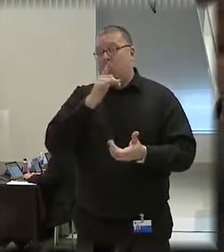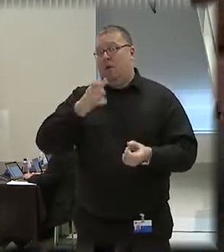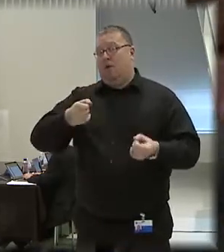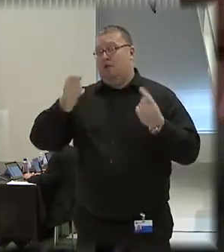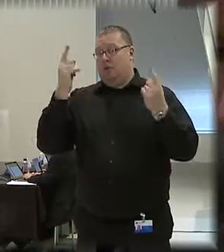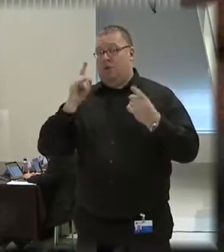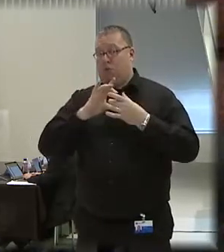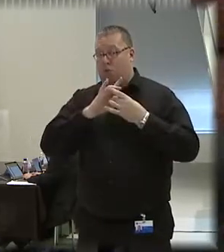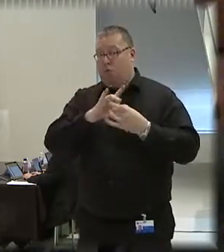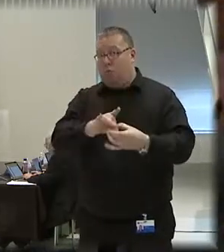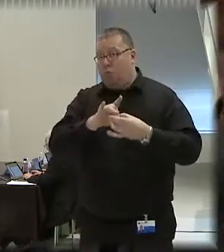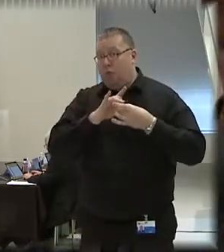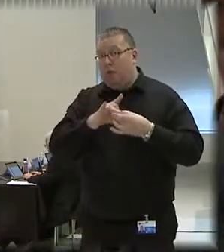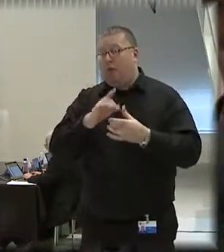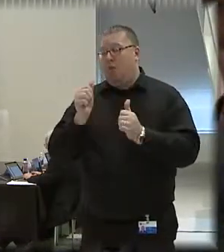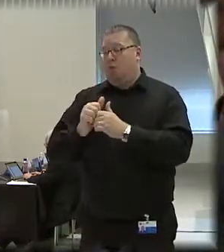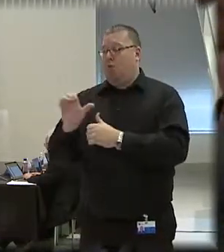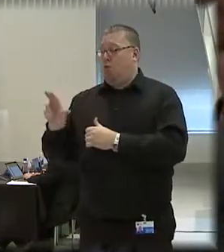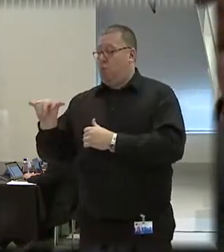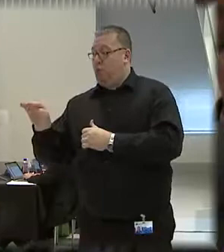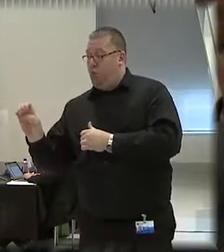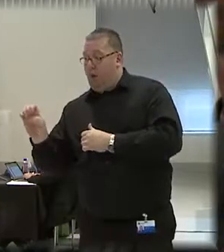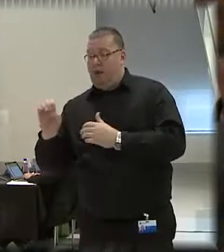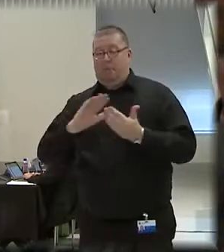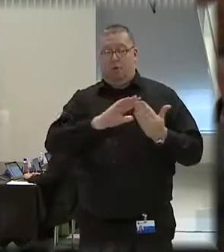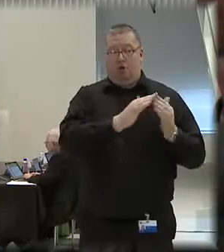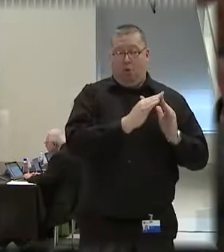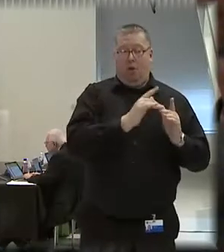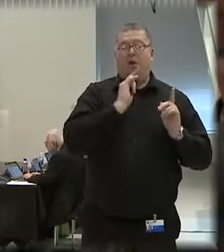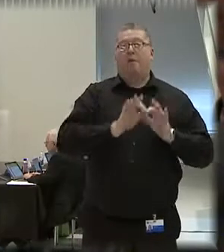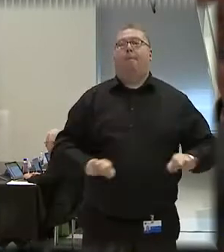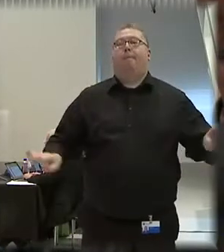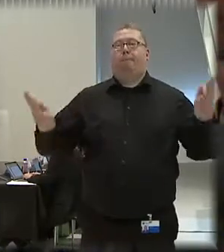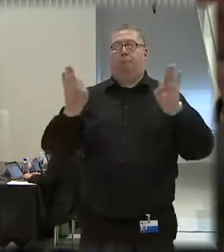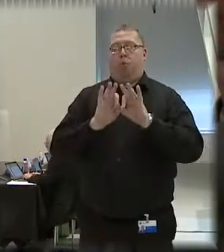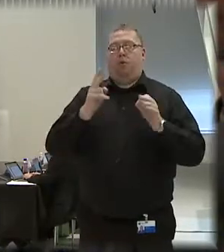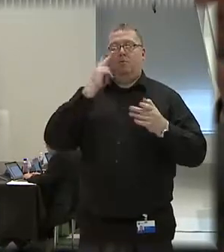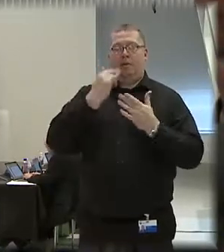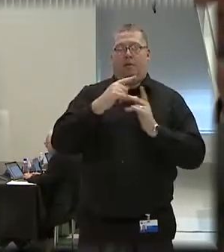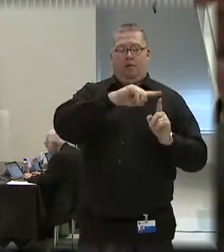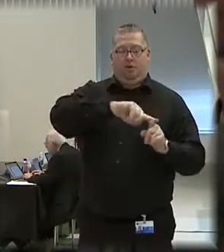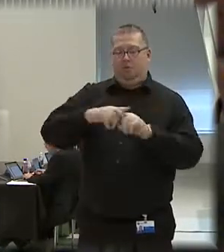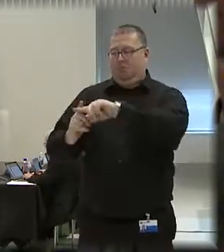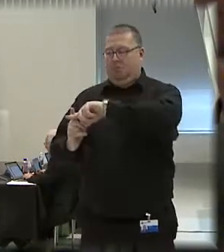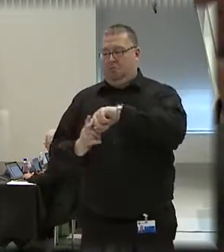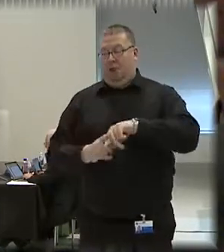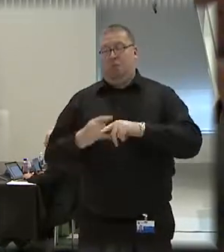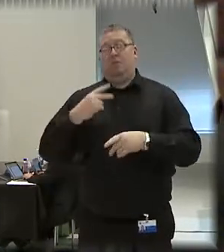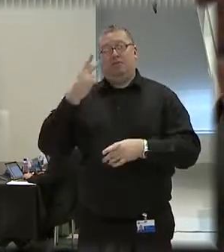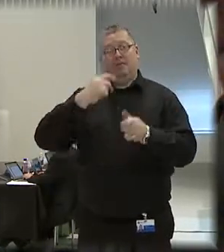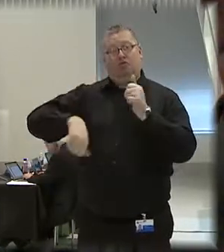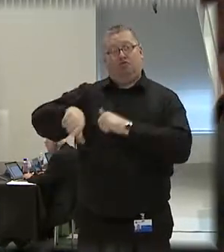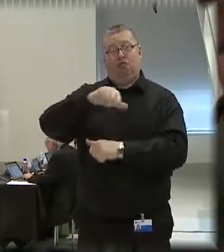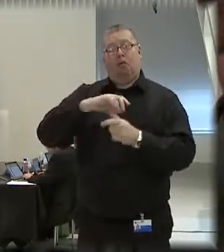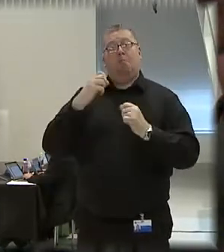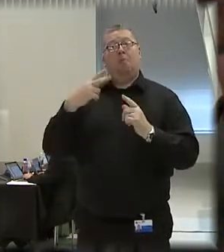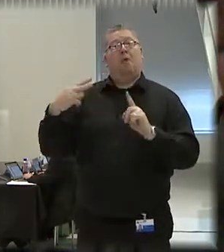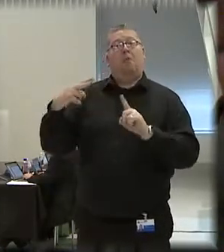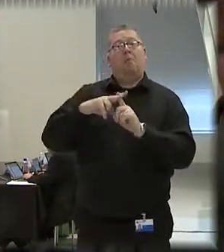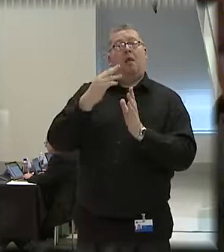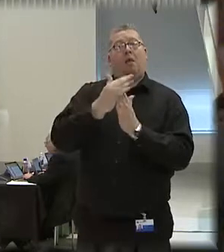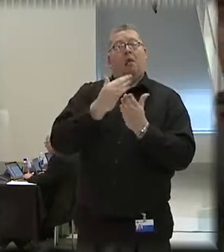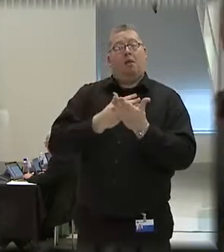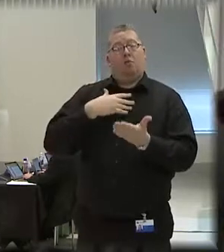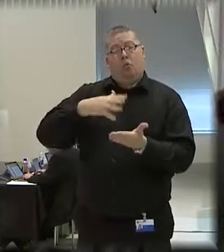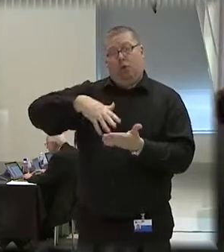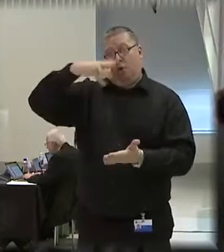and Relationship with the Community is essential. In many cases, simply applying many of the lessons learned and